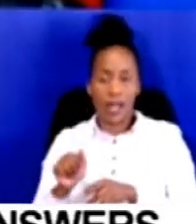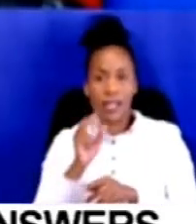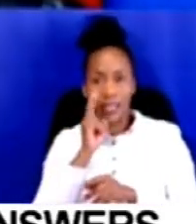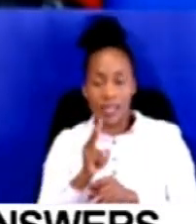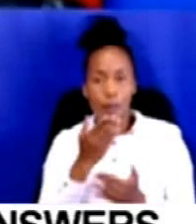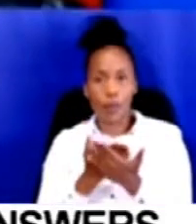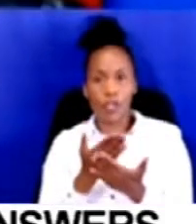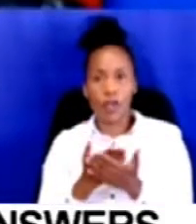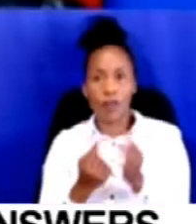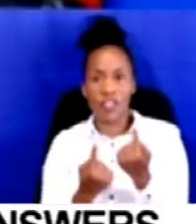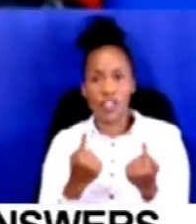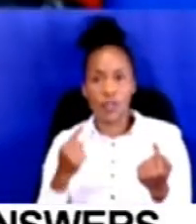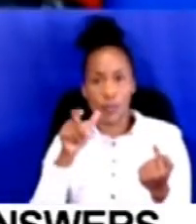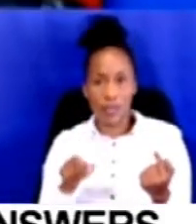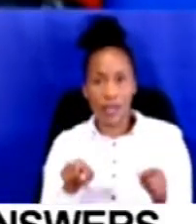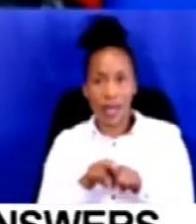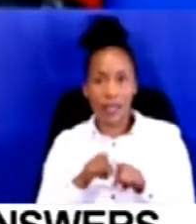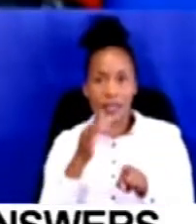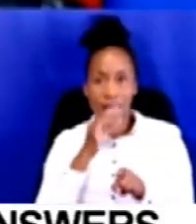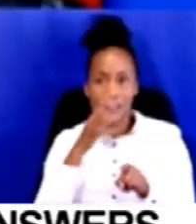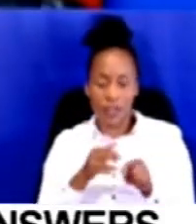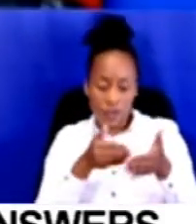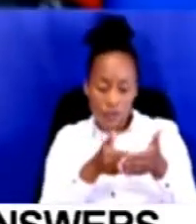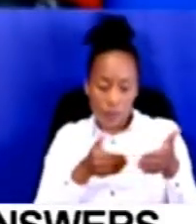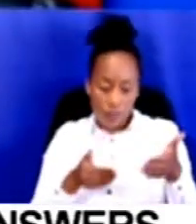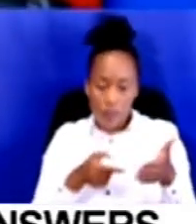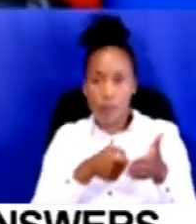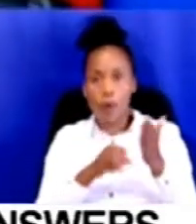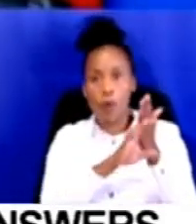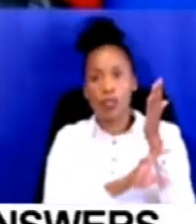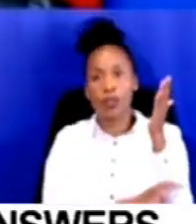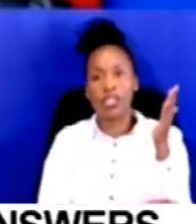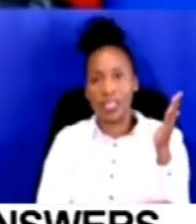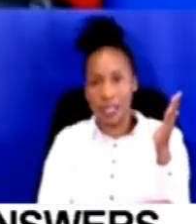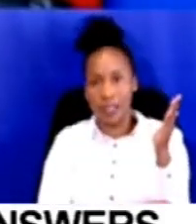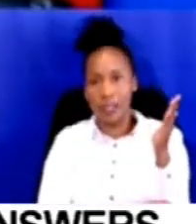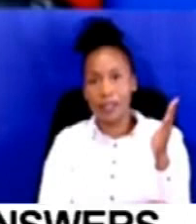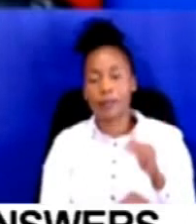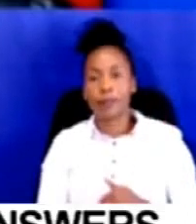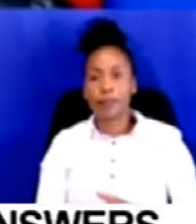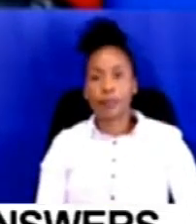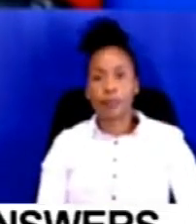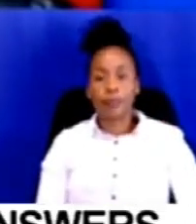as envisaged in the preamble of our Constitution has been renewed.